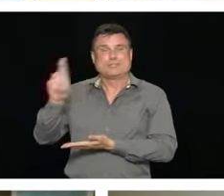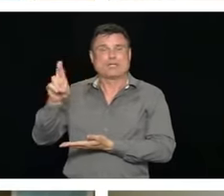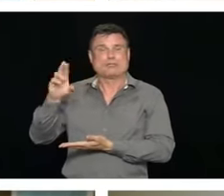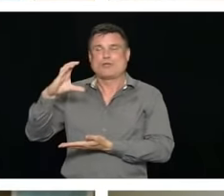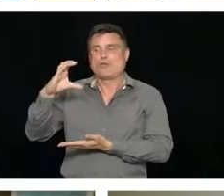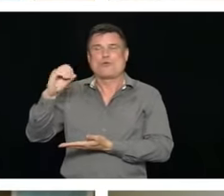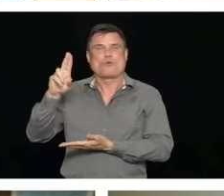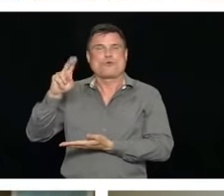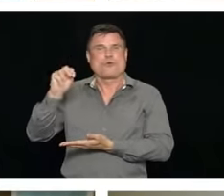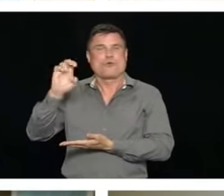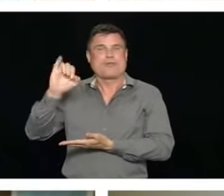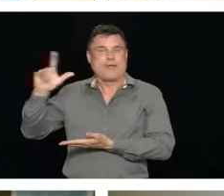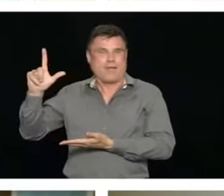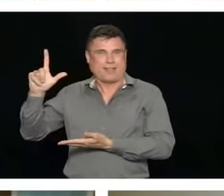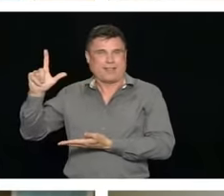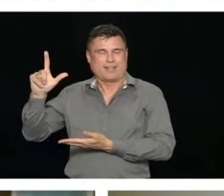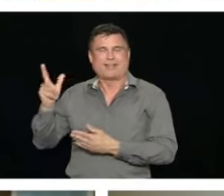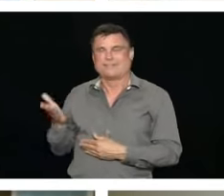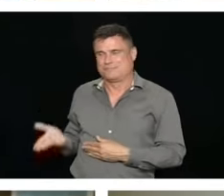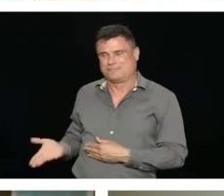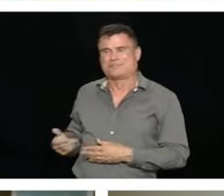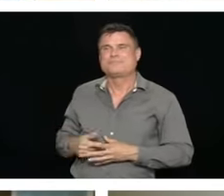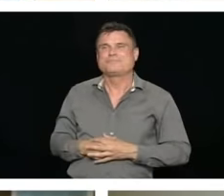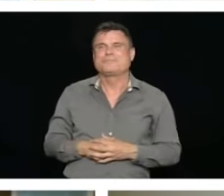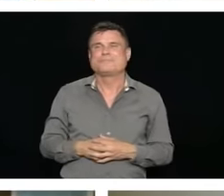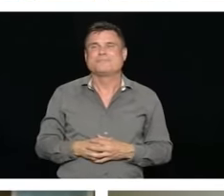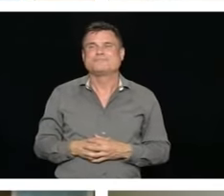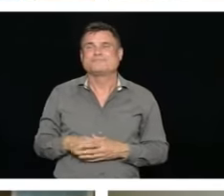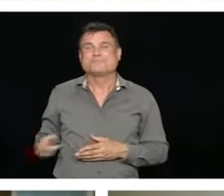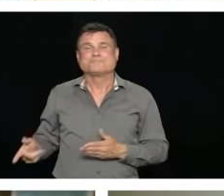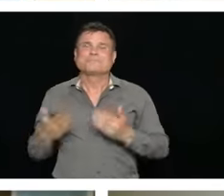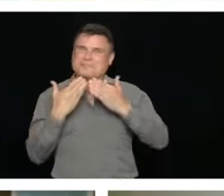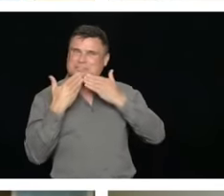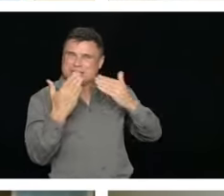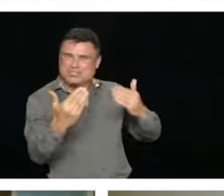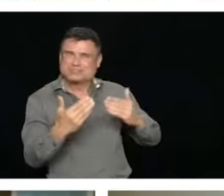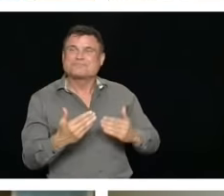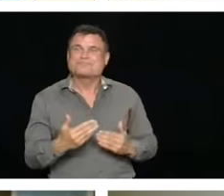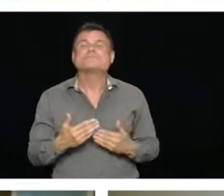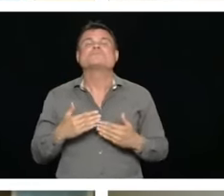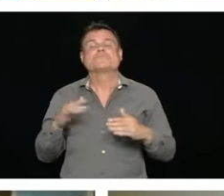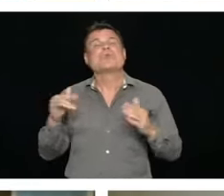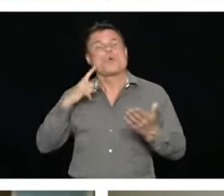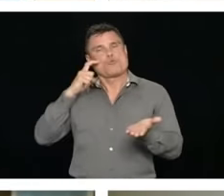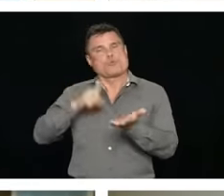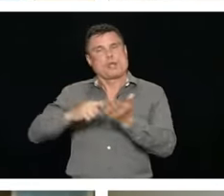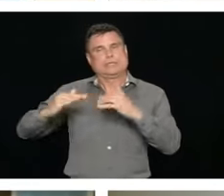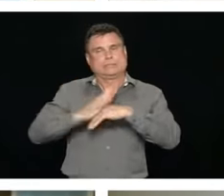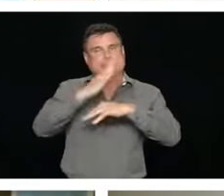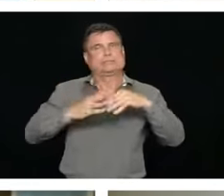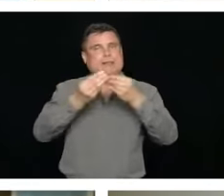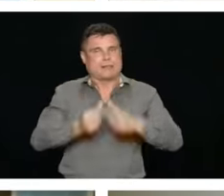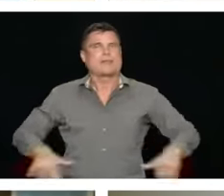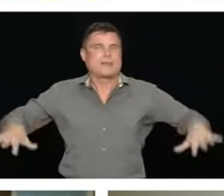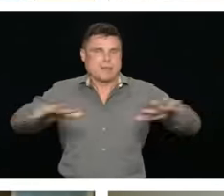to acknowledge the Tsleil-Waututh First Nation in which we're meeting today, or I'm meeting today,